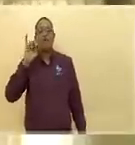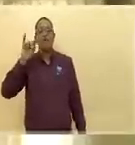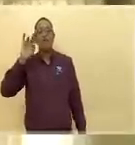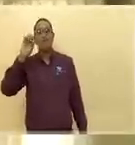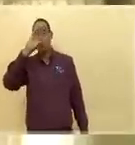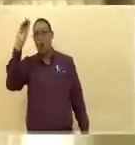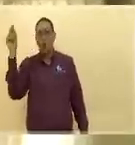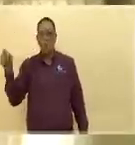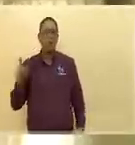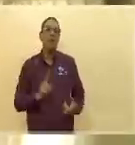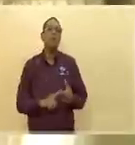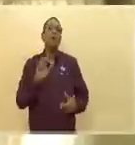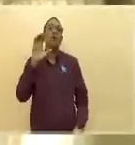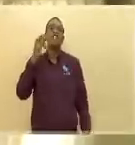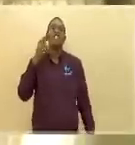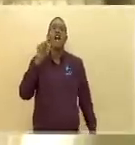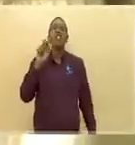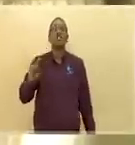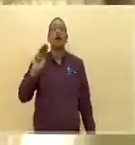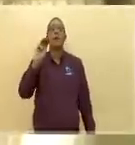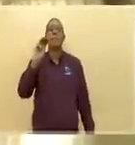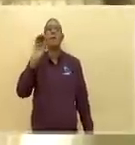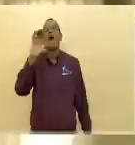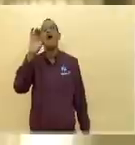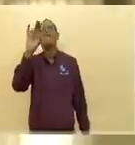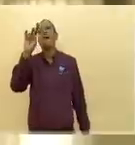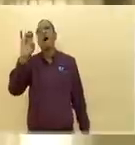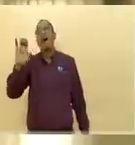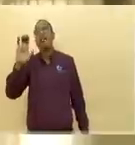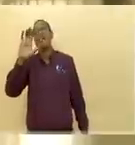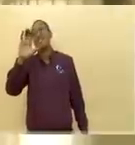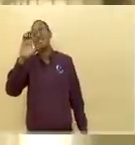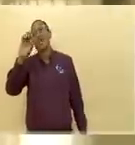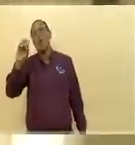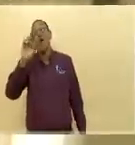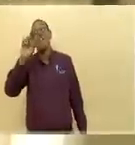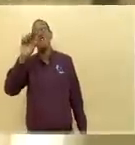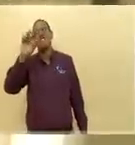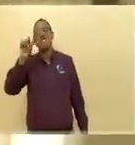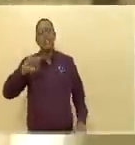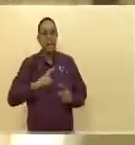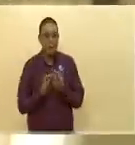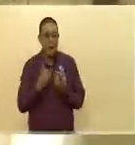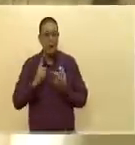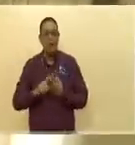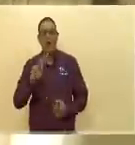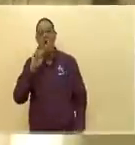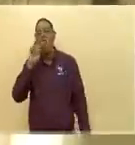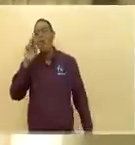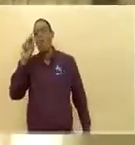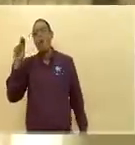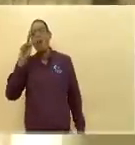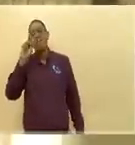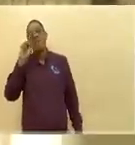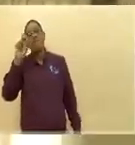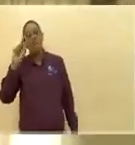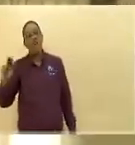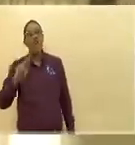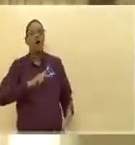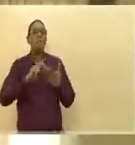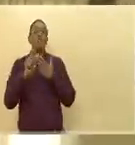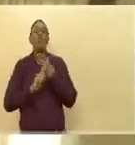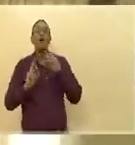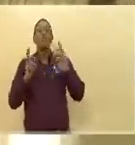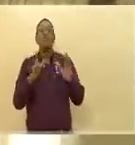Fujitsu, Mr. Charlton McFarlane, CEO of the RGD Department, of course, Dr. Warren Vernon, Program Director of